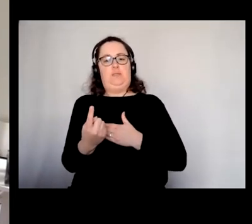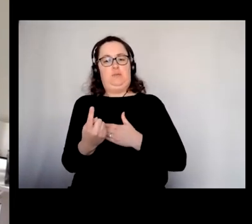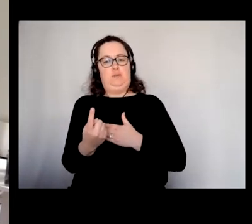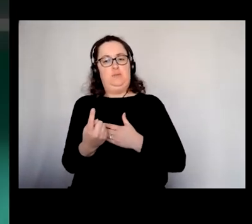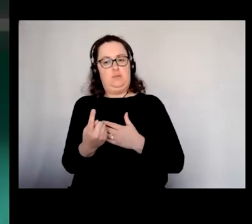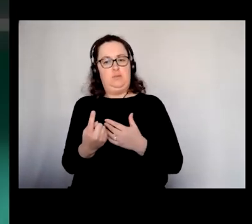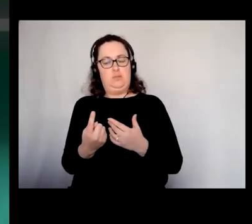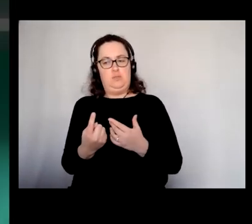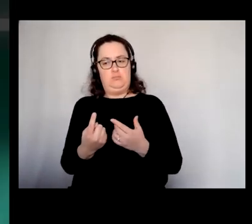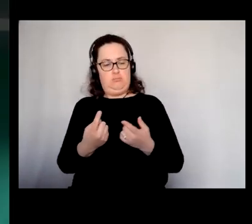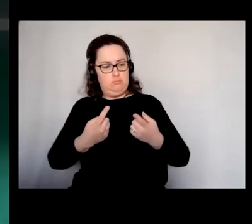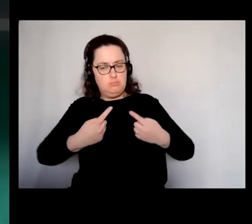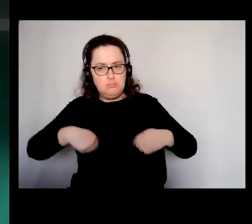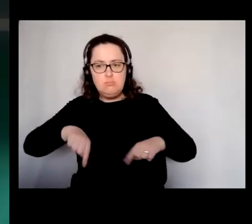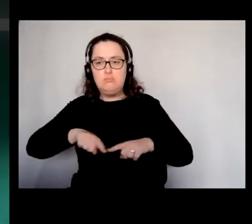people,